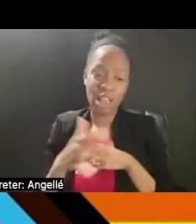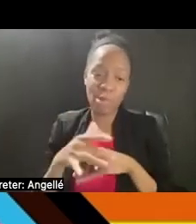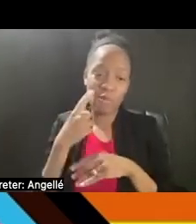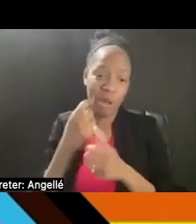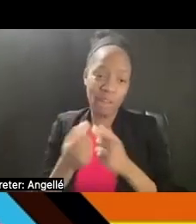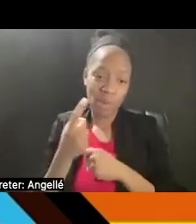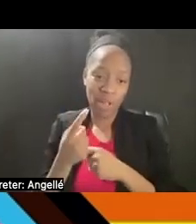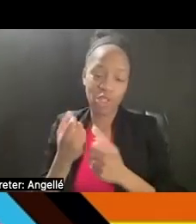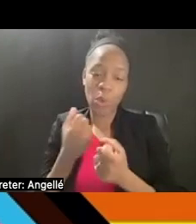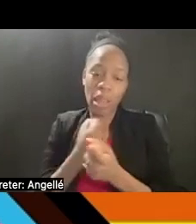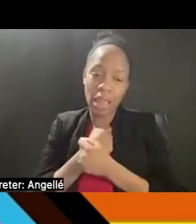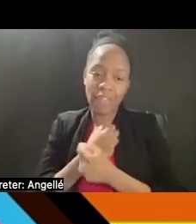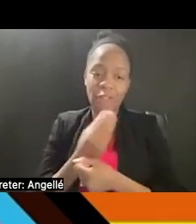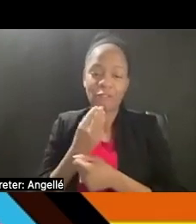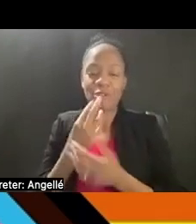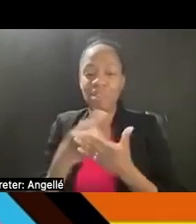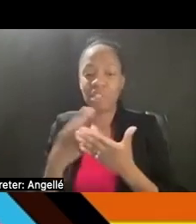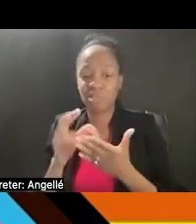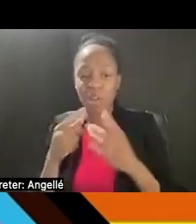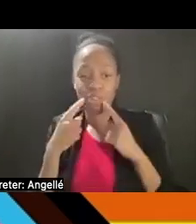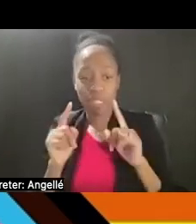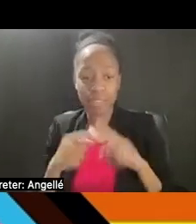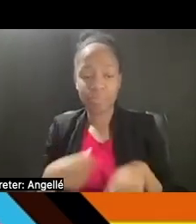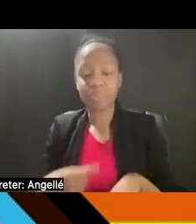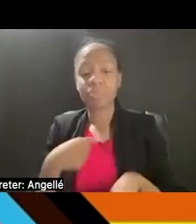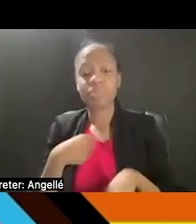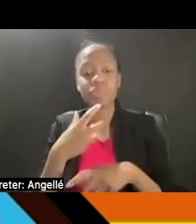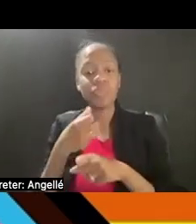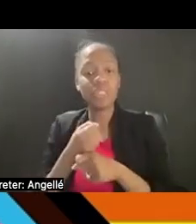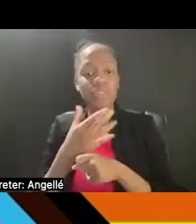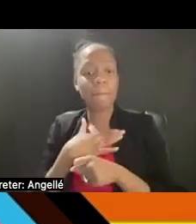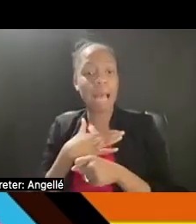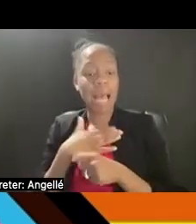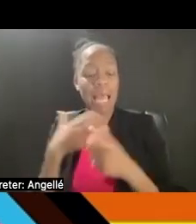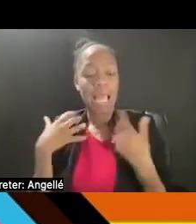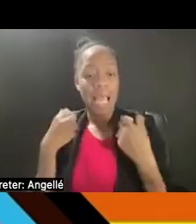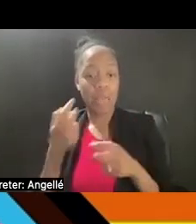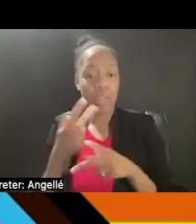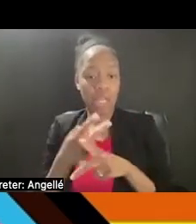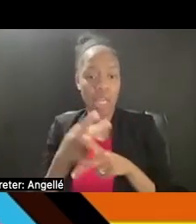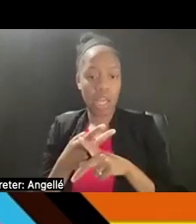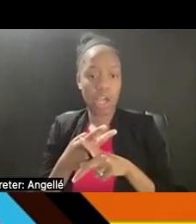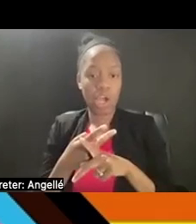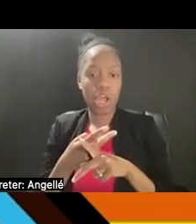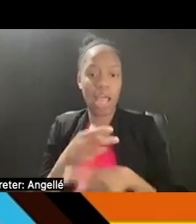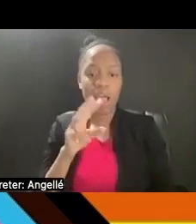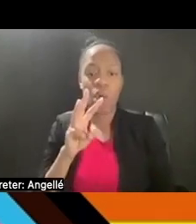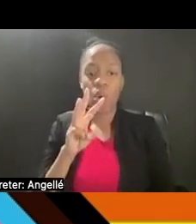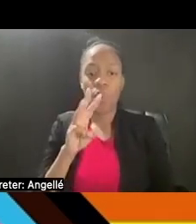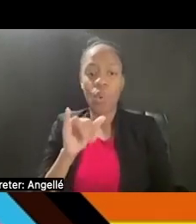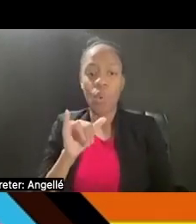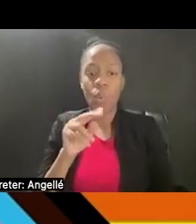Loving Food Resources is working. I receive my healthcare at Winches, and they have